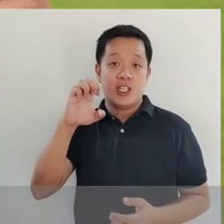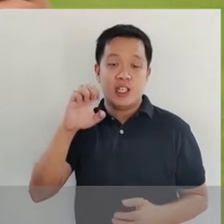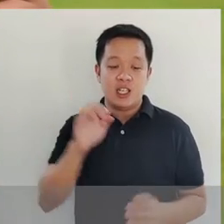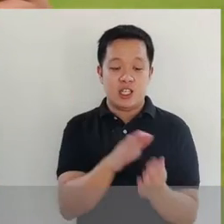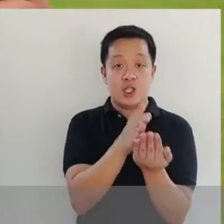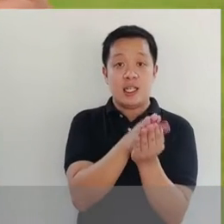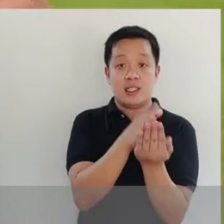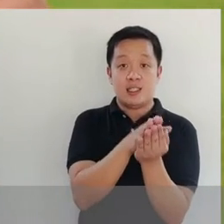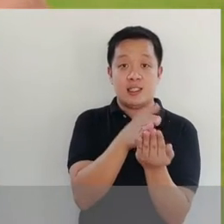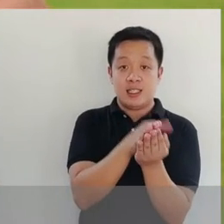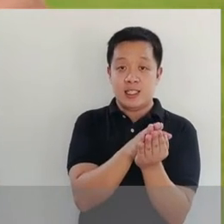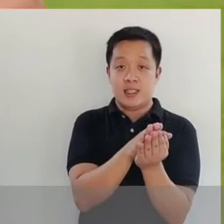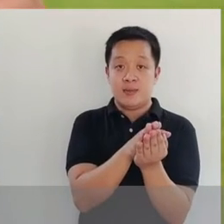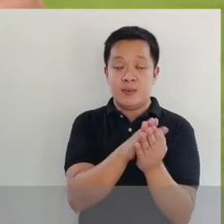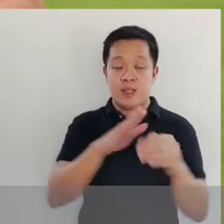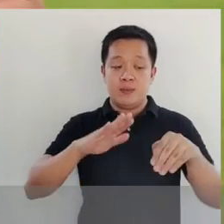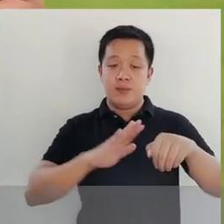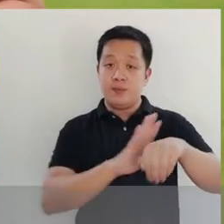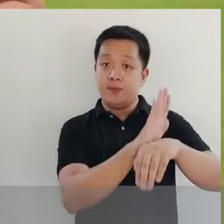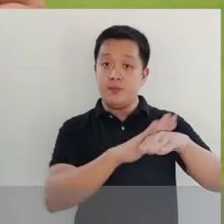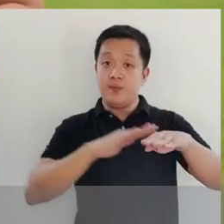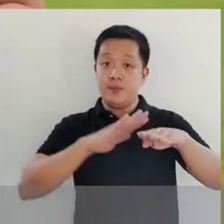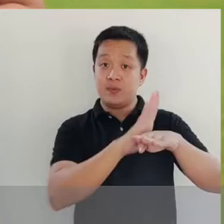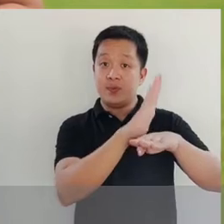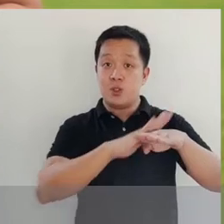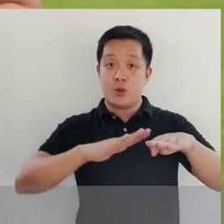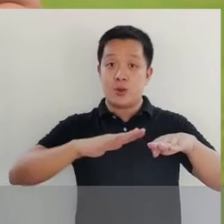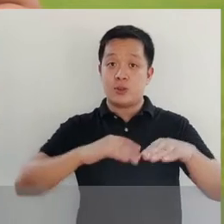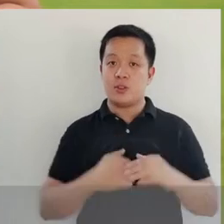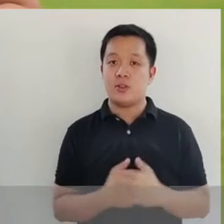shells, and shore.